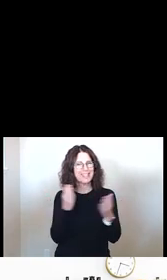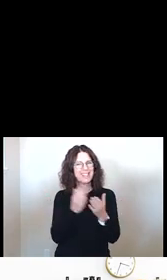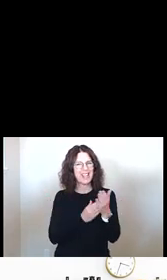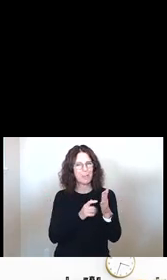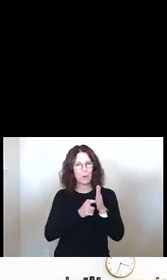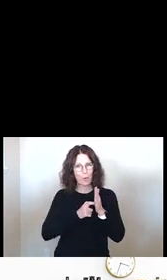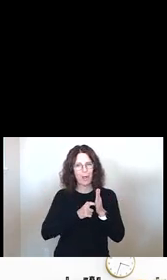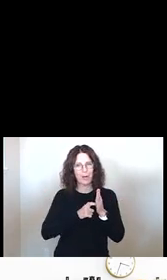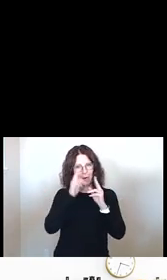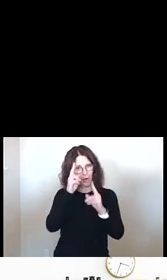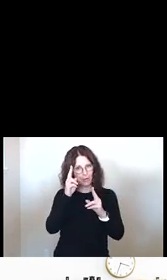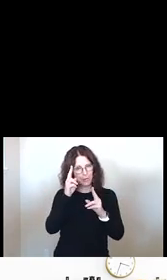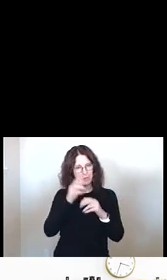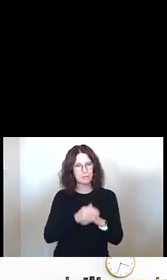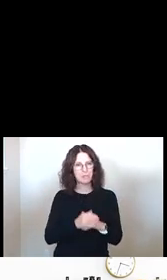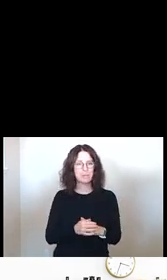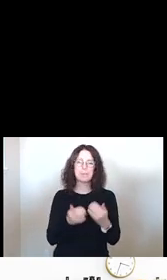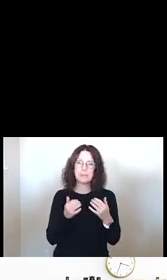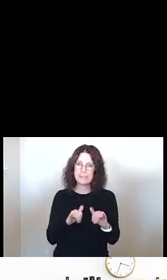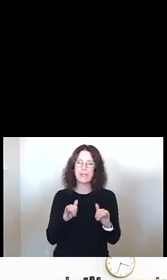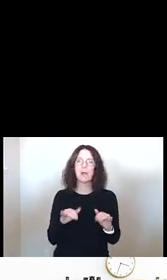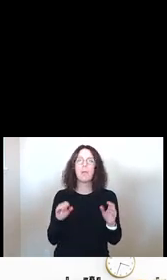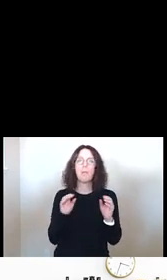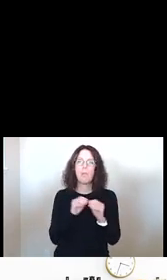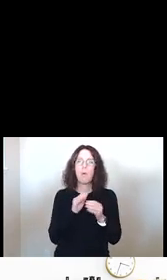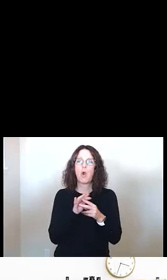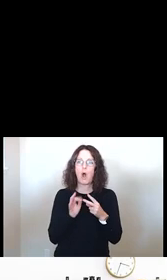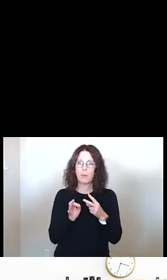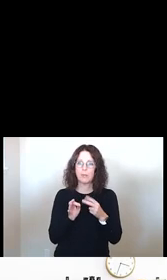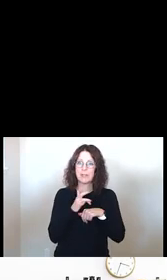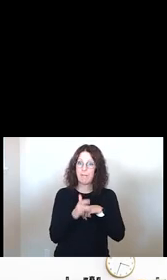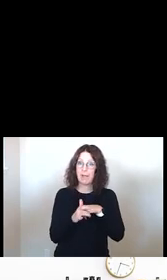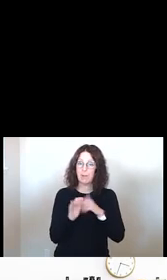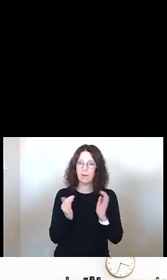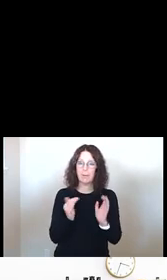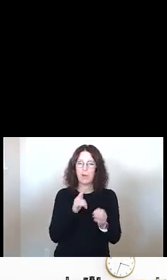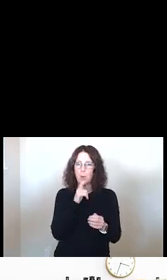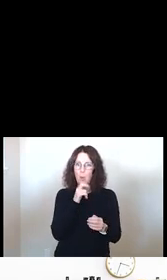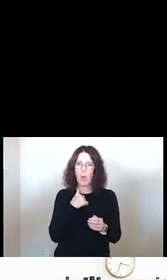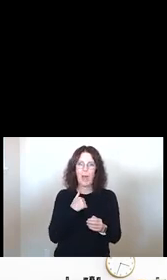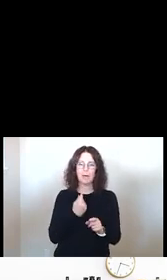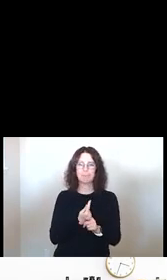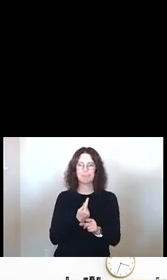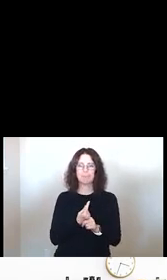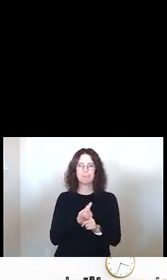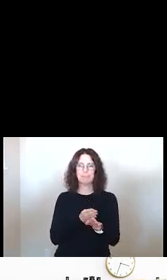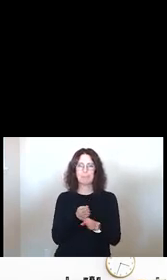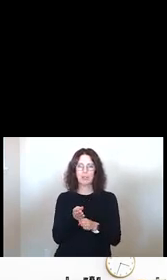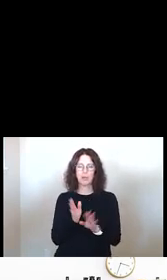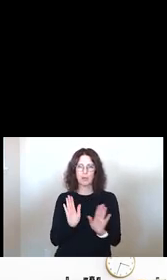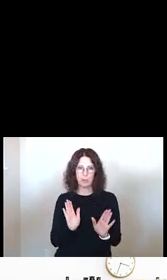who complete simply the general major. Students can also take a minor in